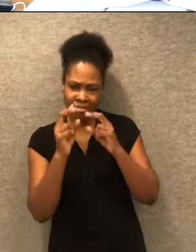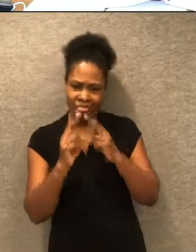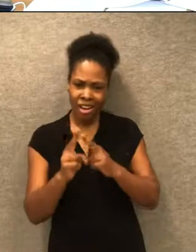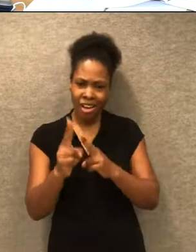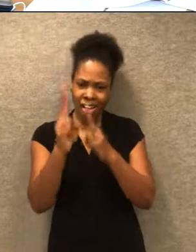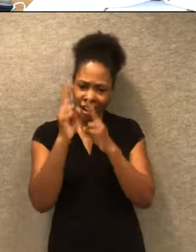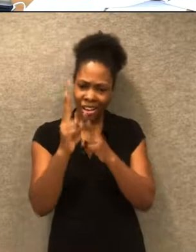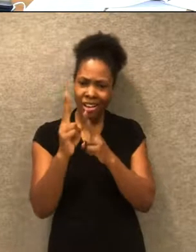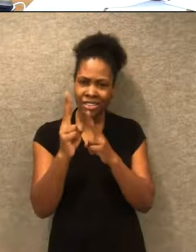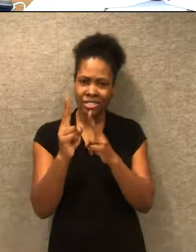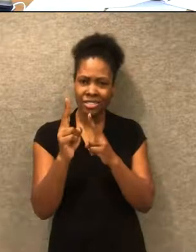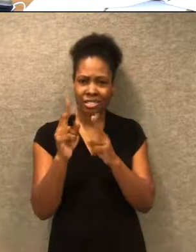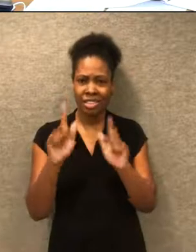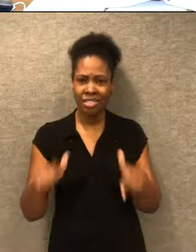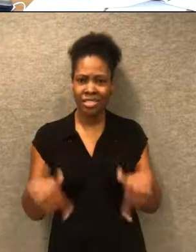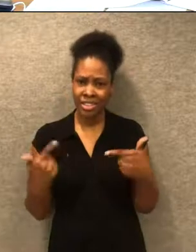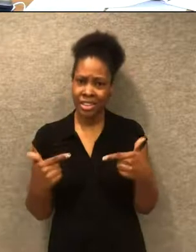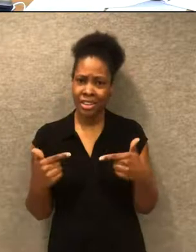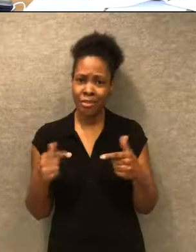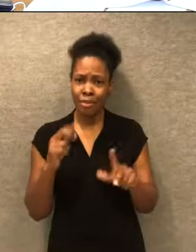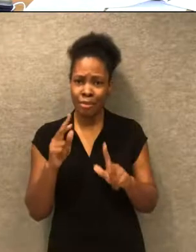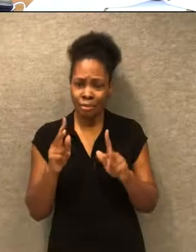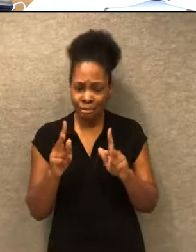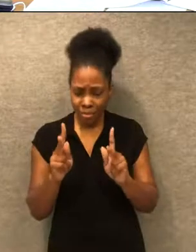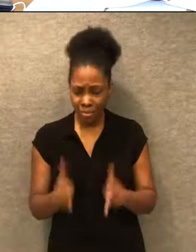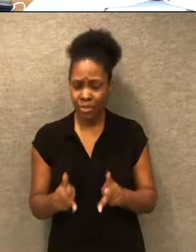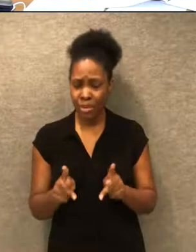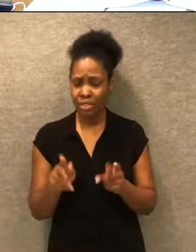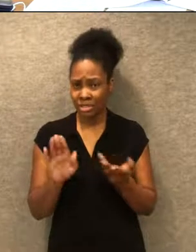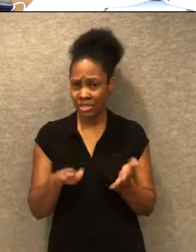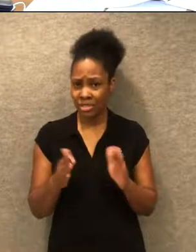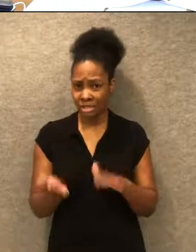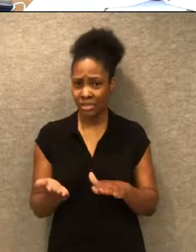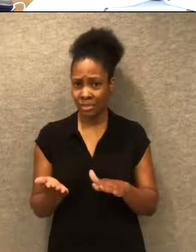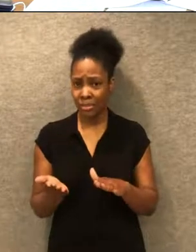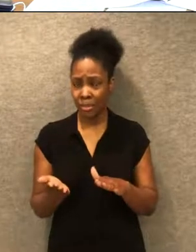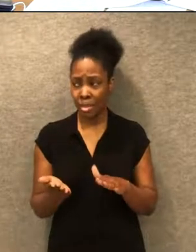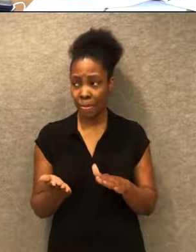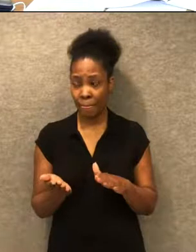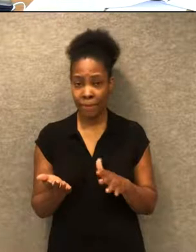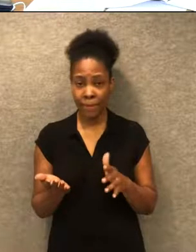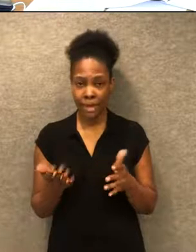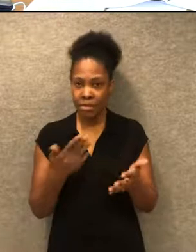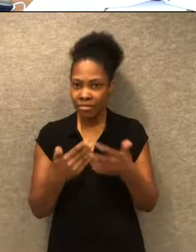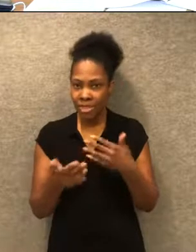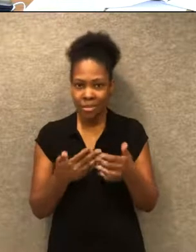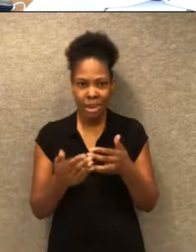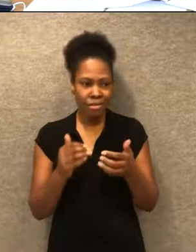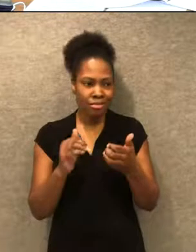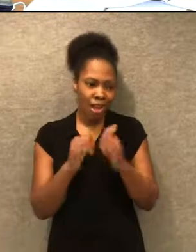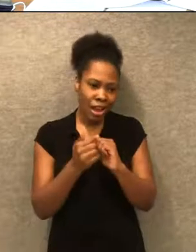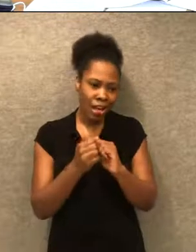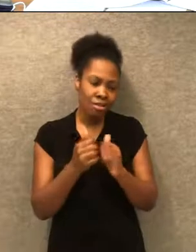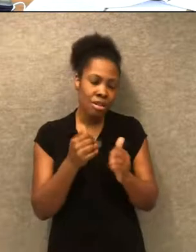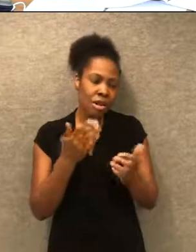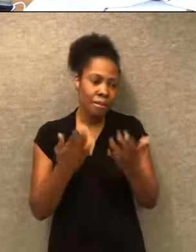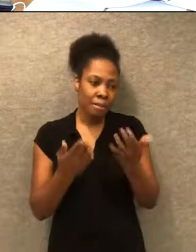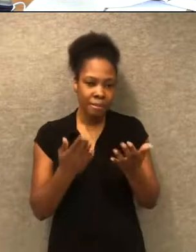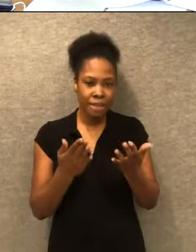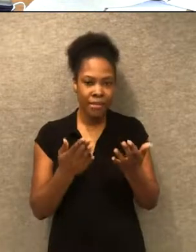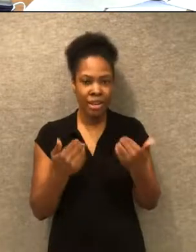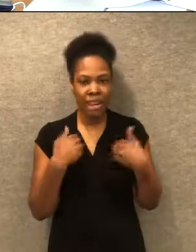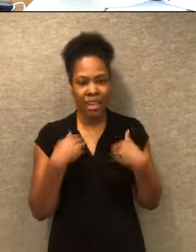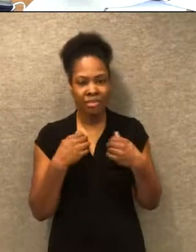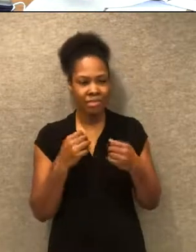the life of the loved ones, whether it's, you know, lighting a candle or getting together for a